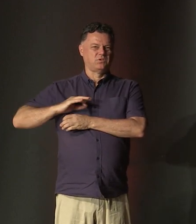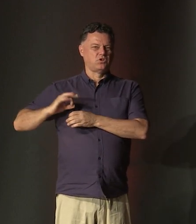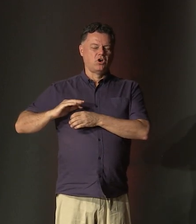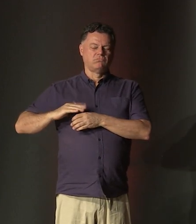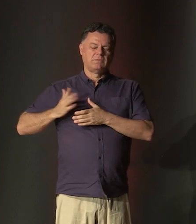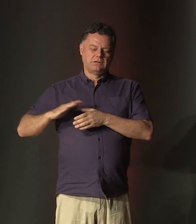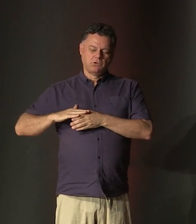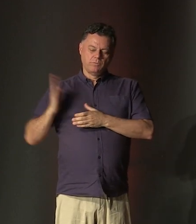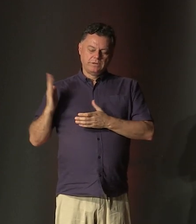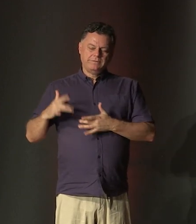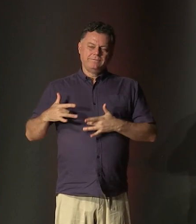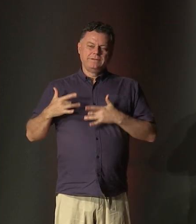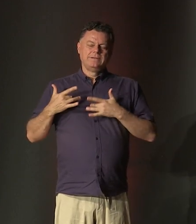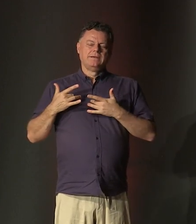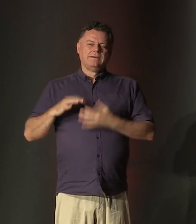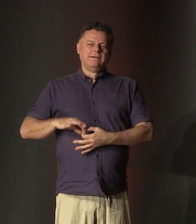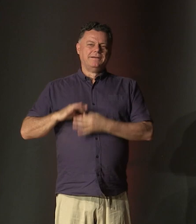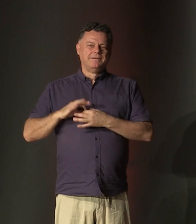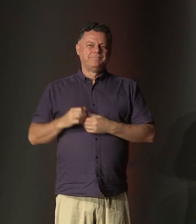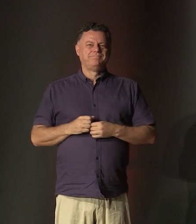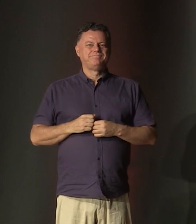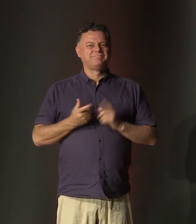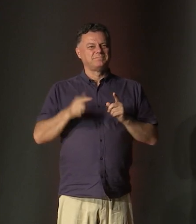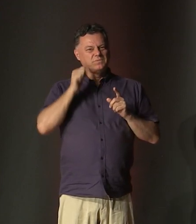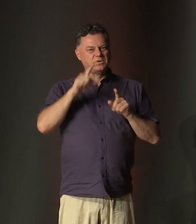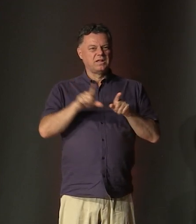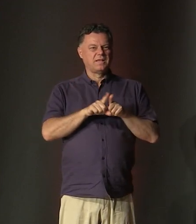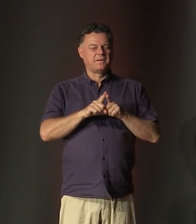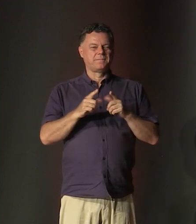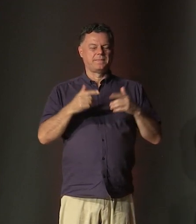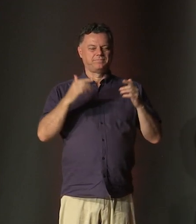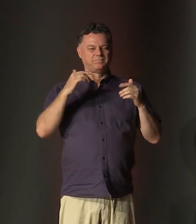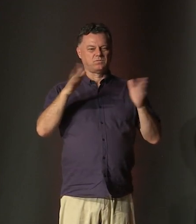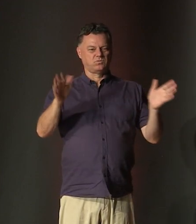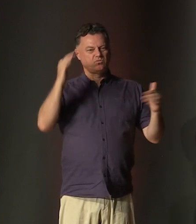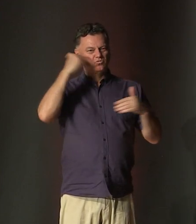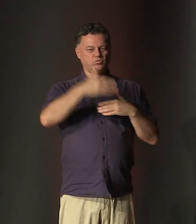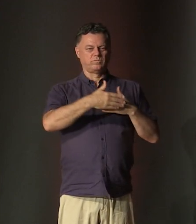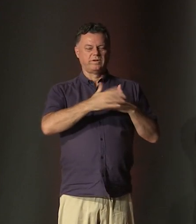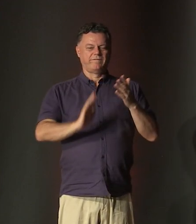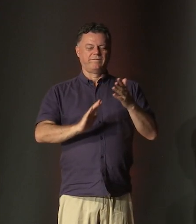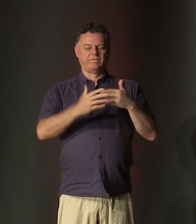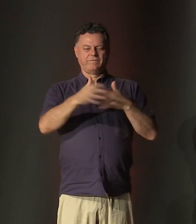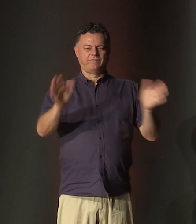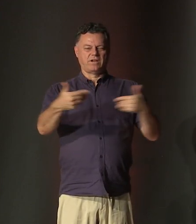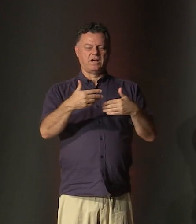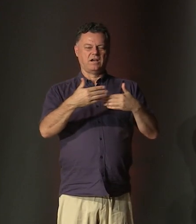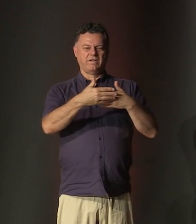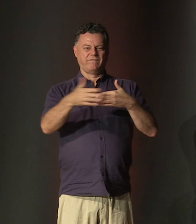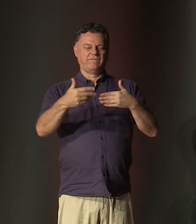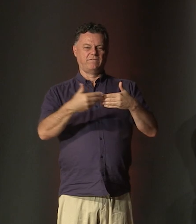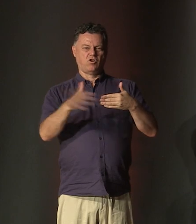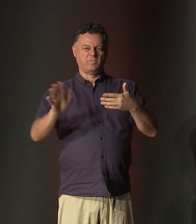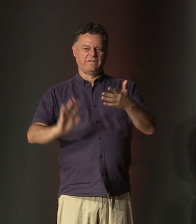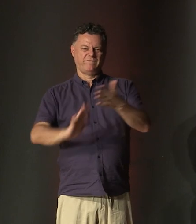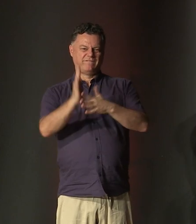of this kind of emotional backdraft. You know when there's a fire and you're meant to touch the door to see